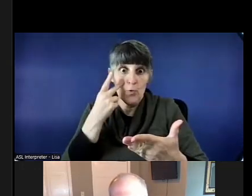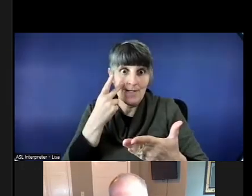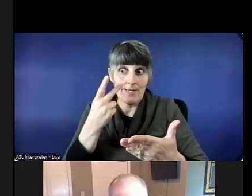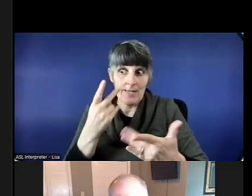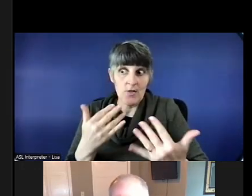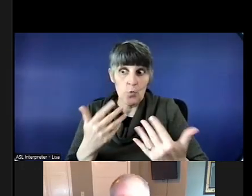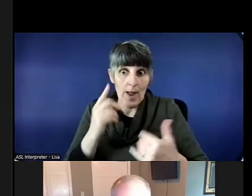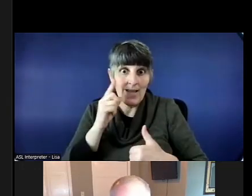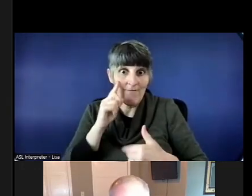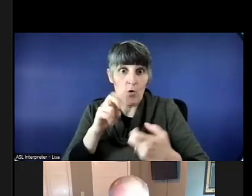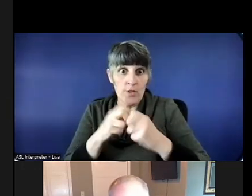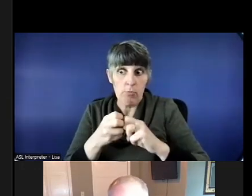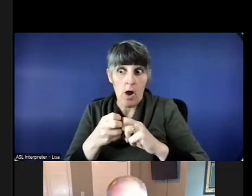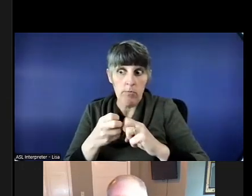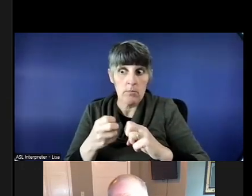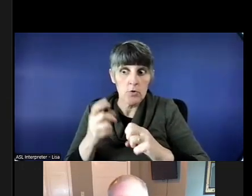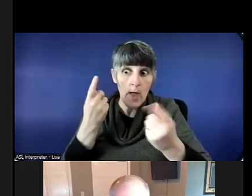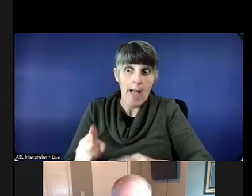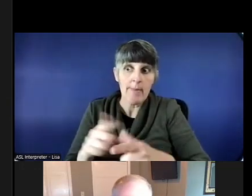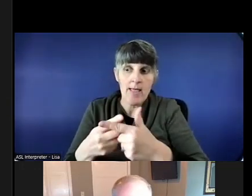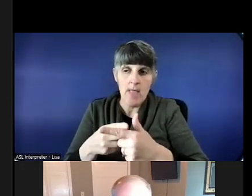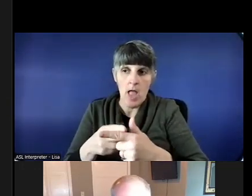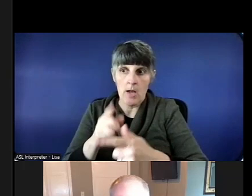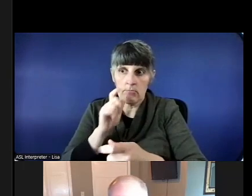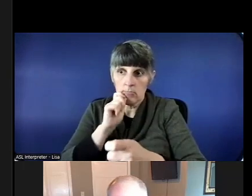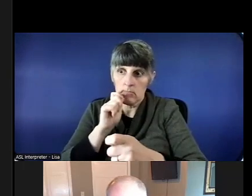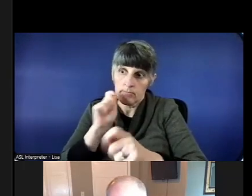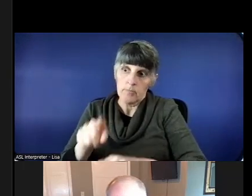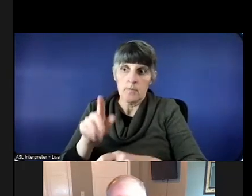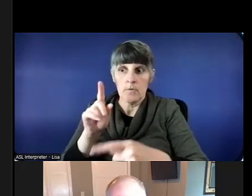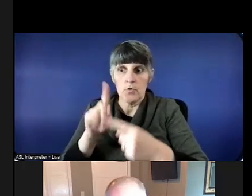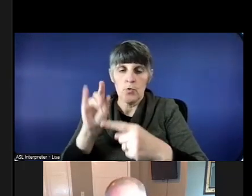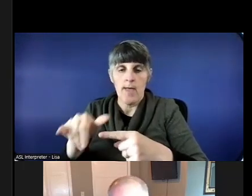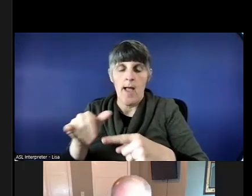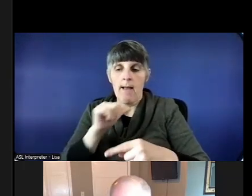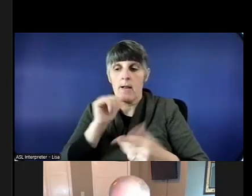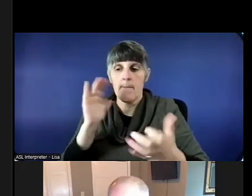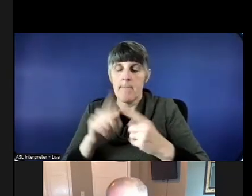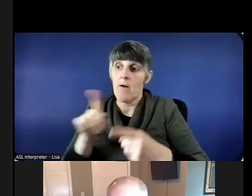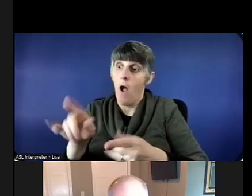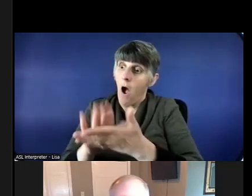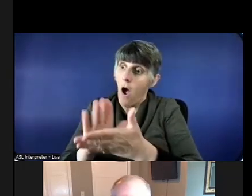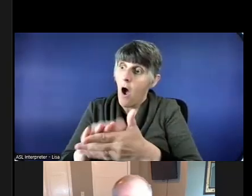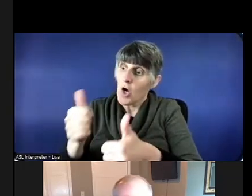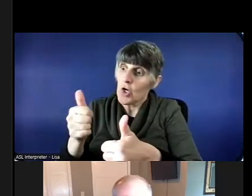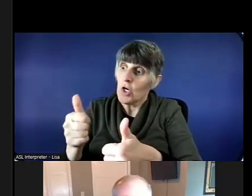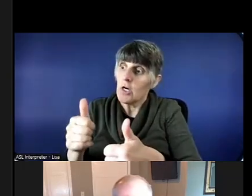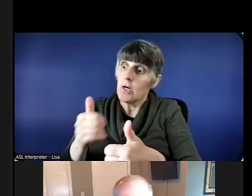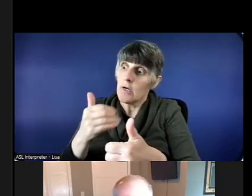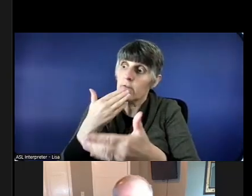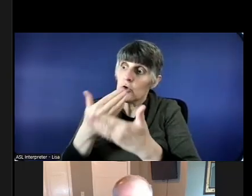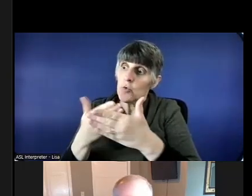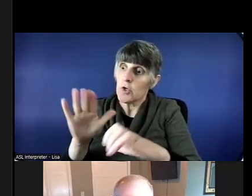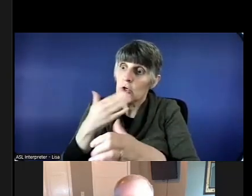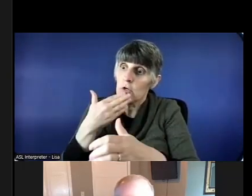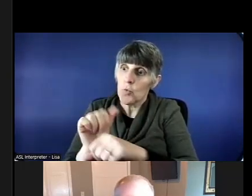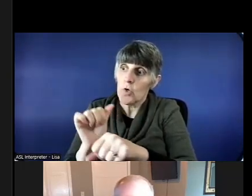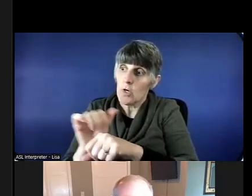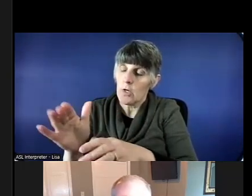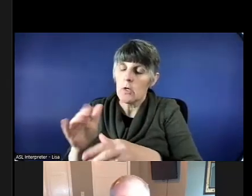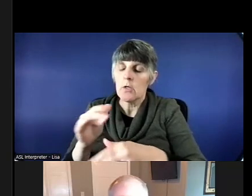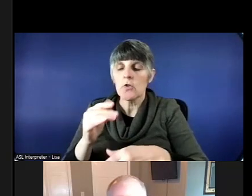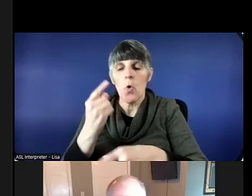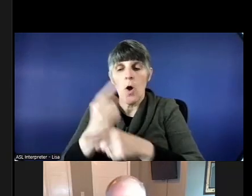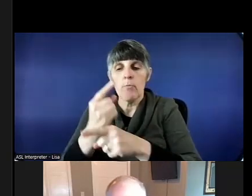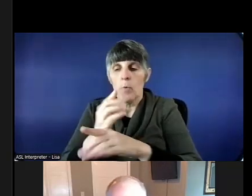waiting for the problem behavior to occur and then reacting to that, as opposed to identifying and reinforcing all the times when the appropriate behavior is